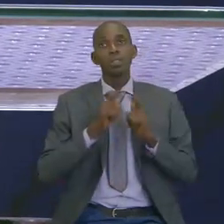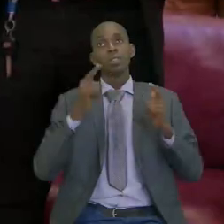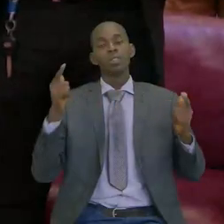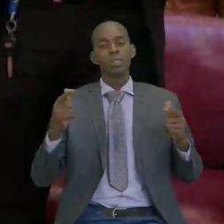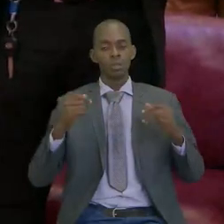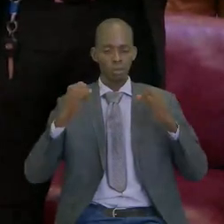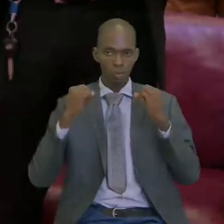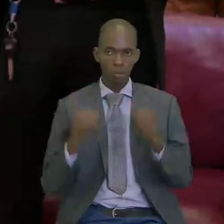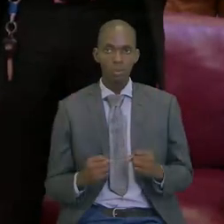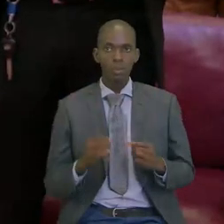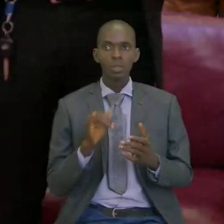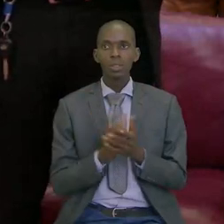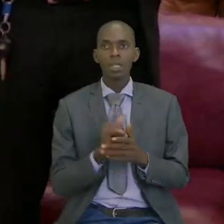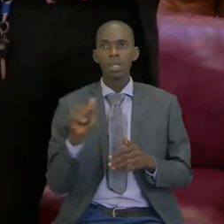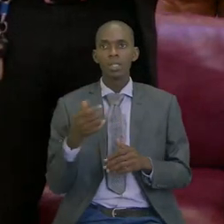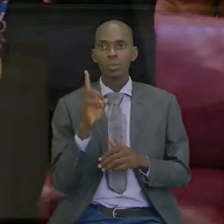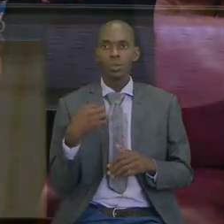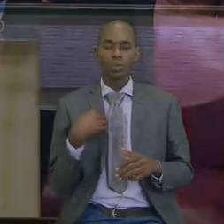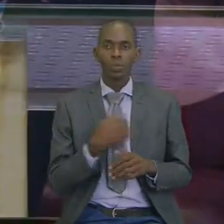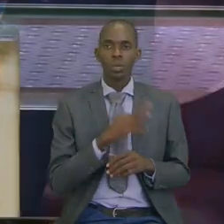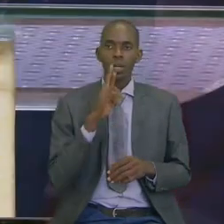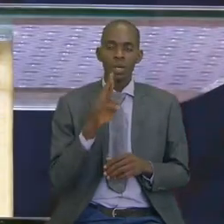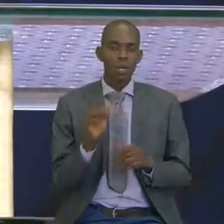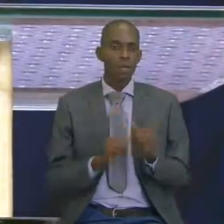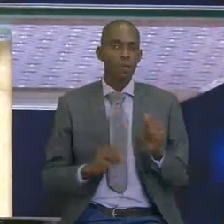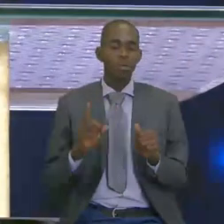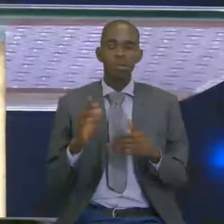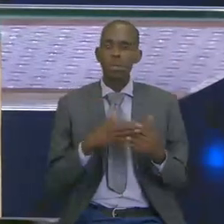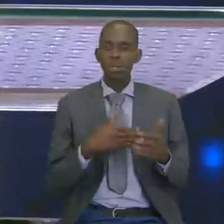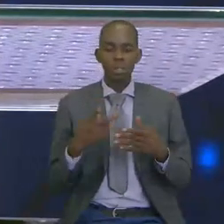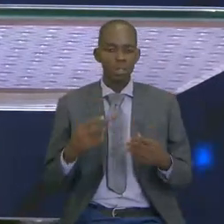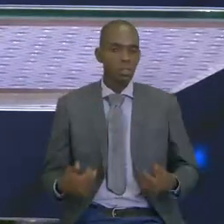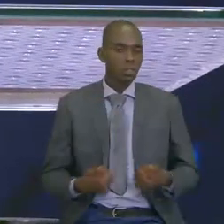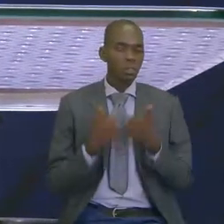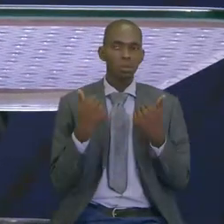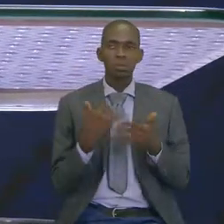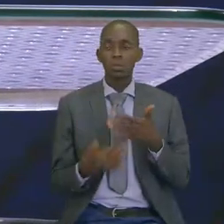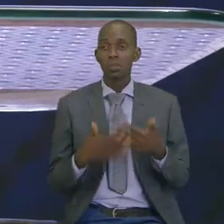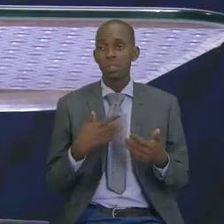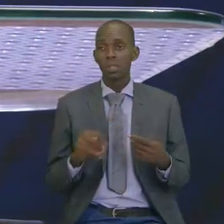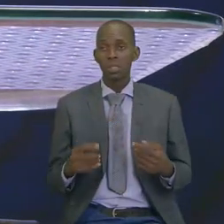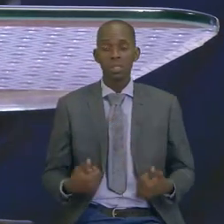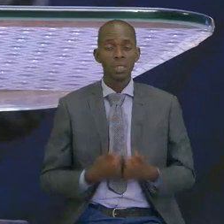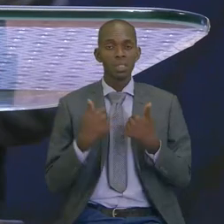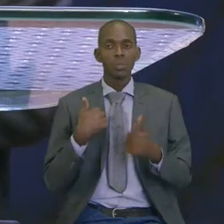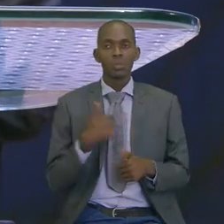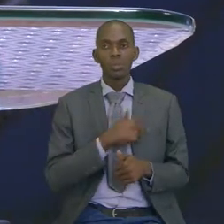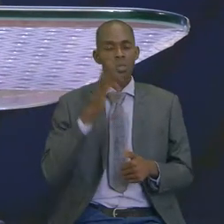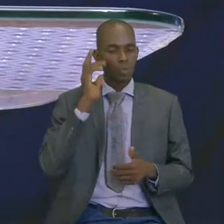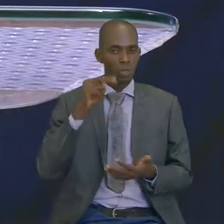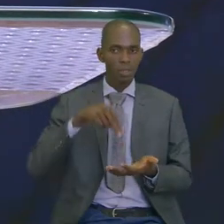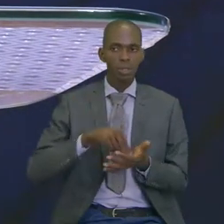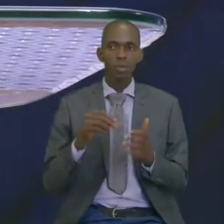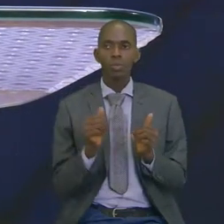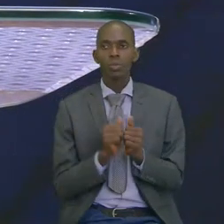backbone, that anywhere we are, wherever the challenge, whatever the challenge, we will stand with a